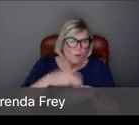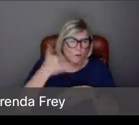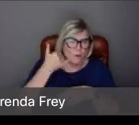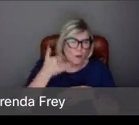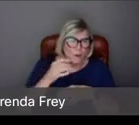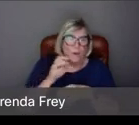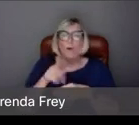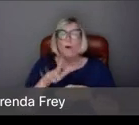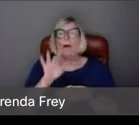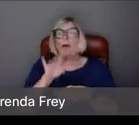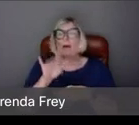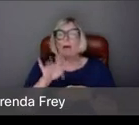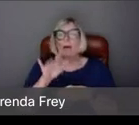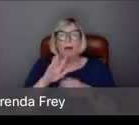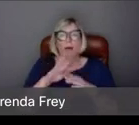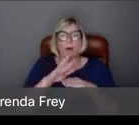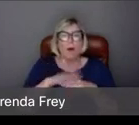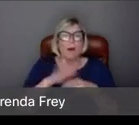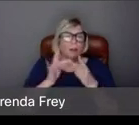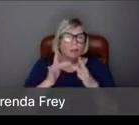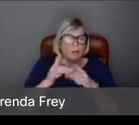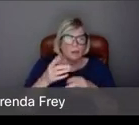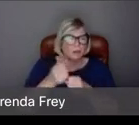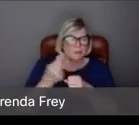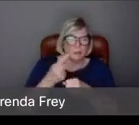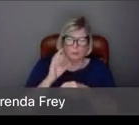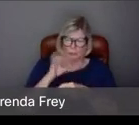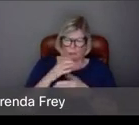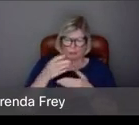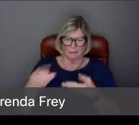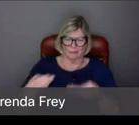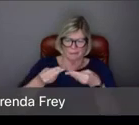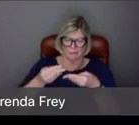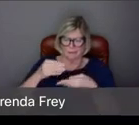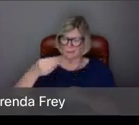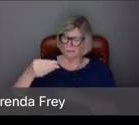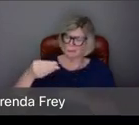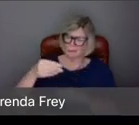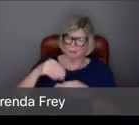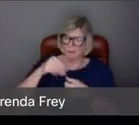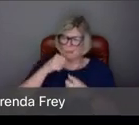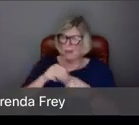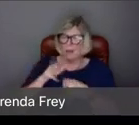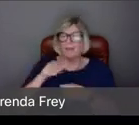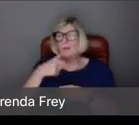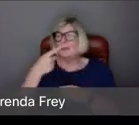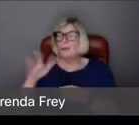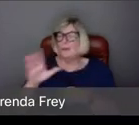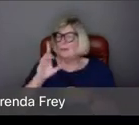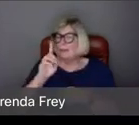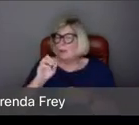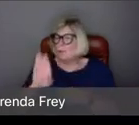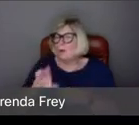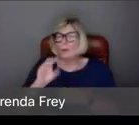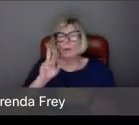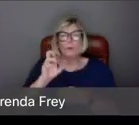clicking on the internet, or you got some strange thing in the mail, do not be free to just go out and give your date of birth and your social security number or